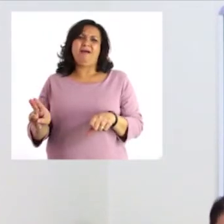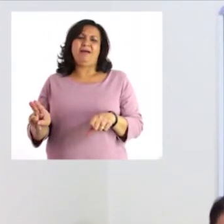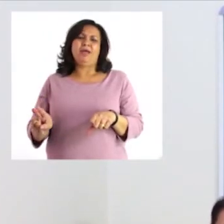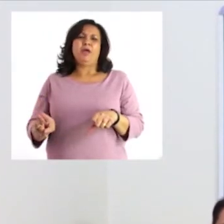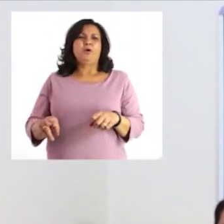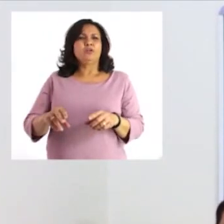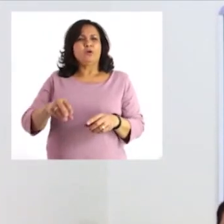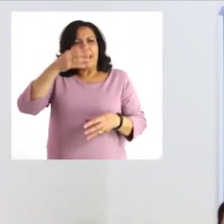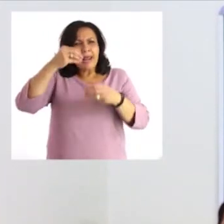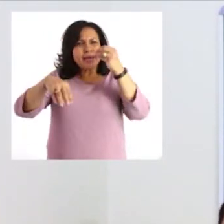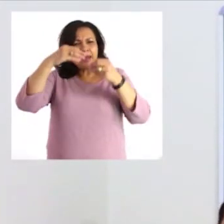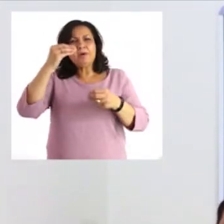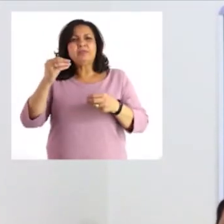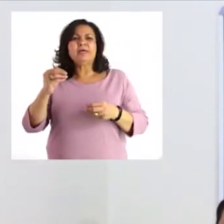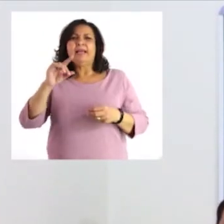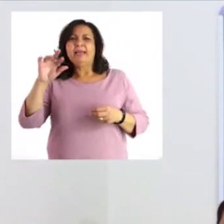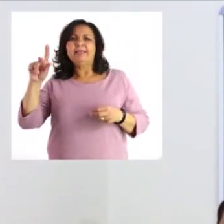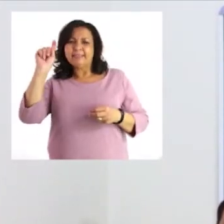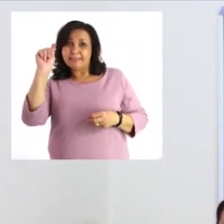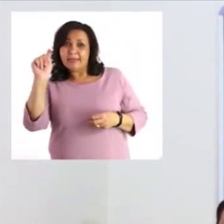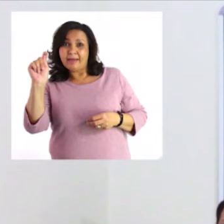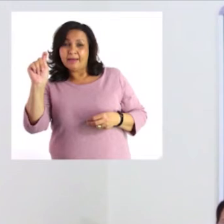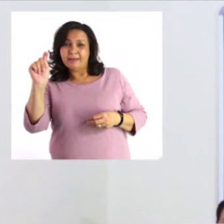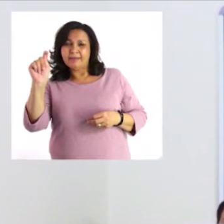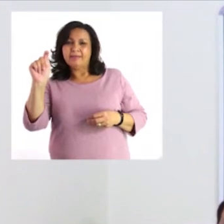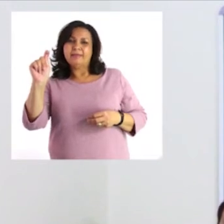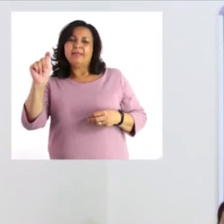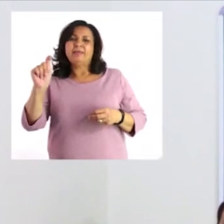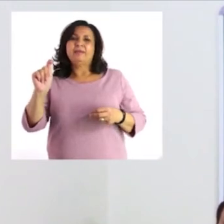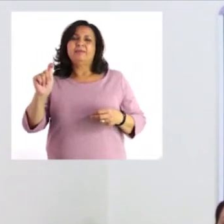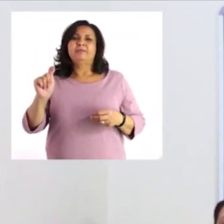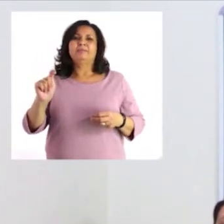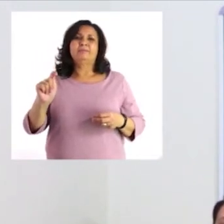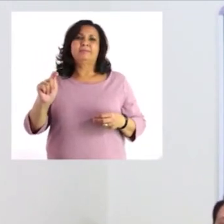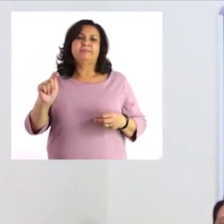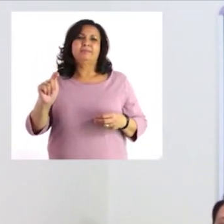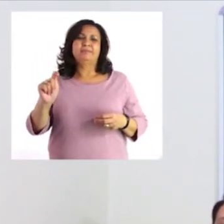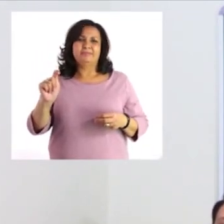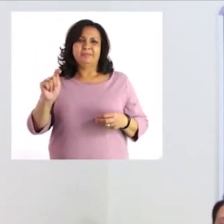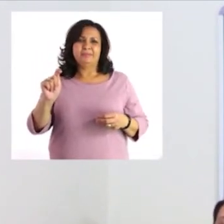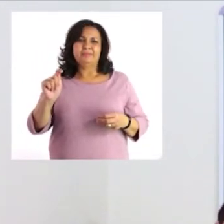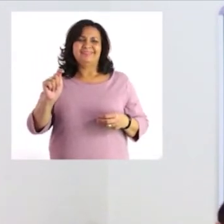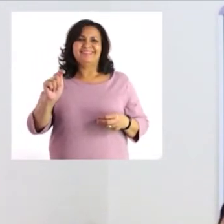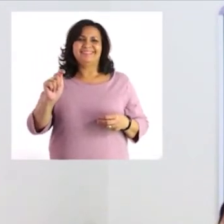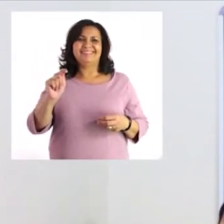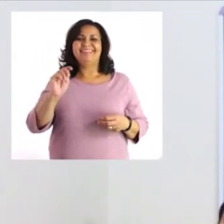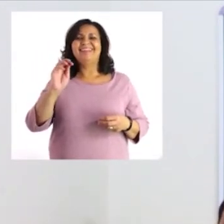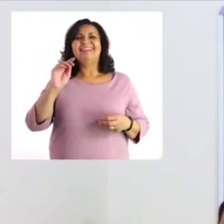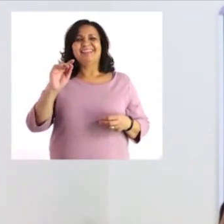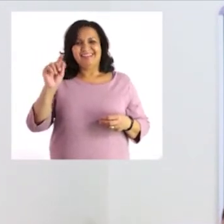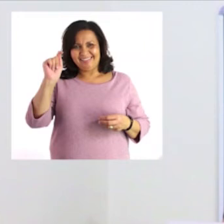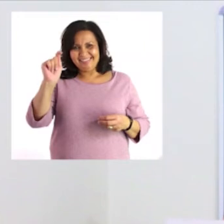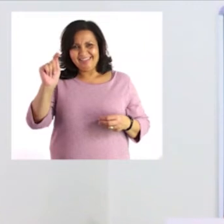about the letter T. Remember, we said letter T, or the